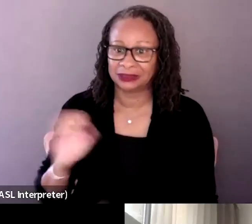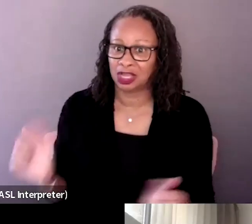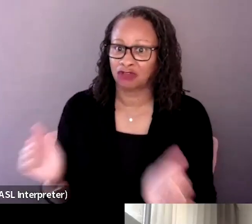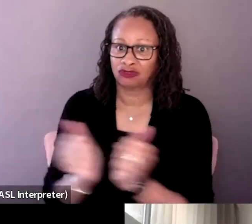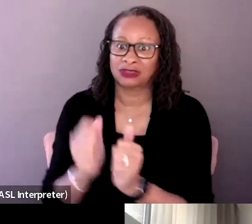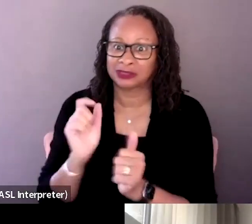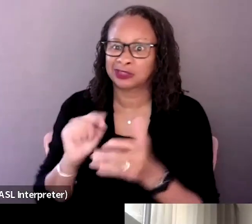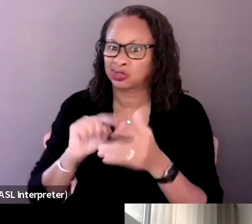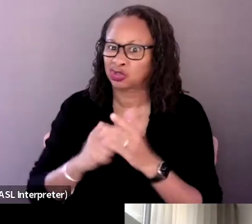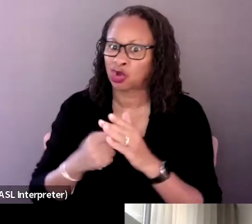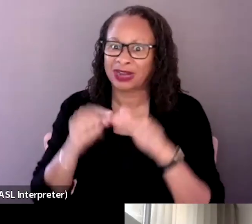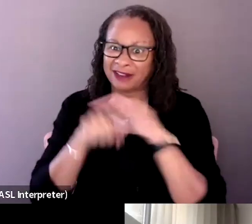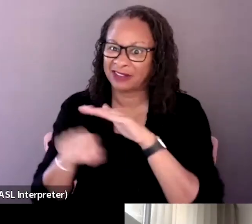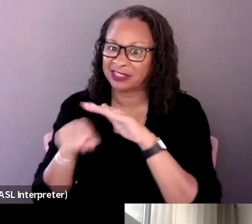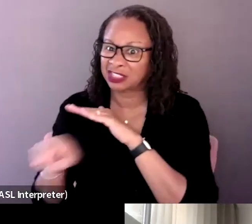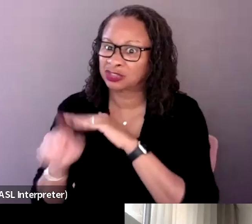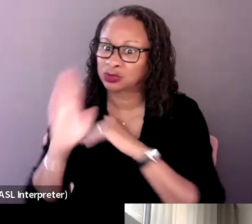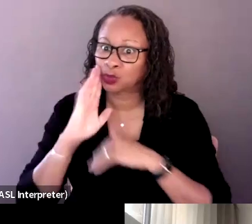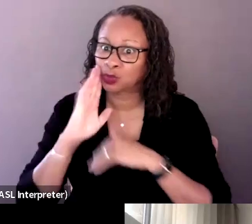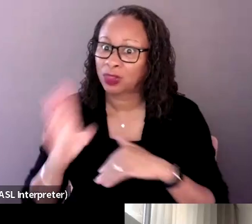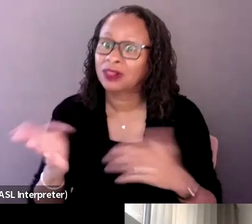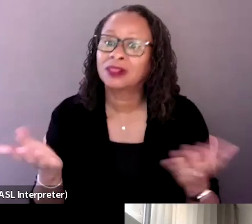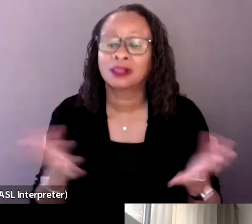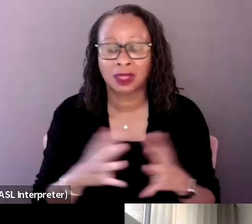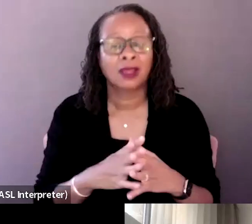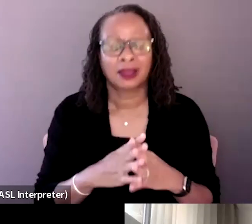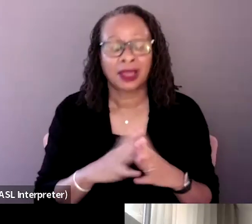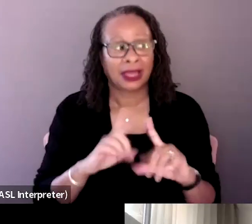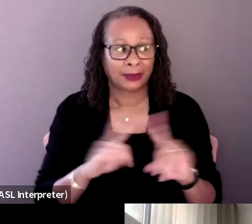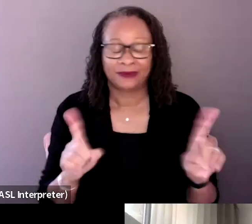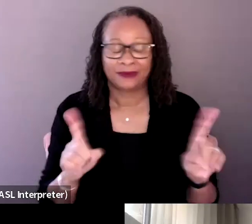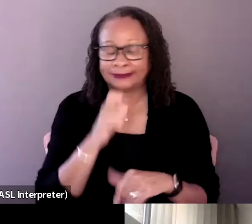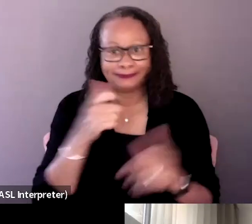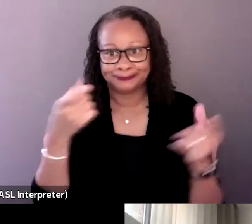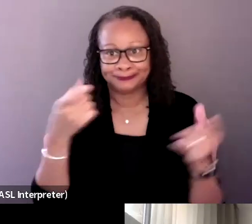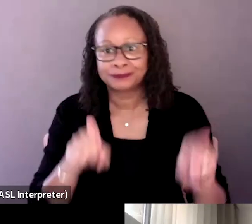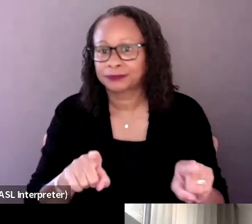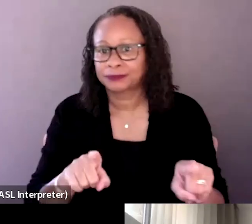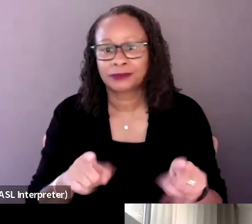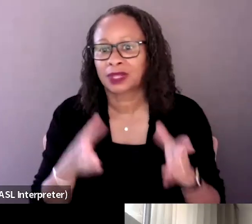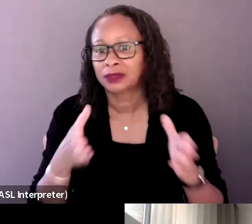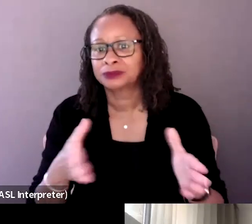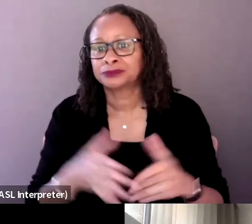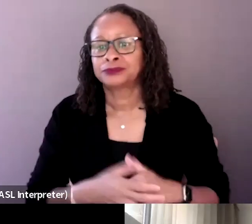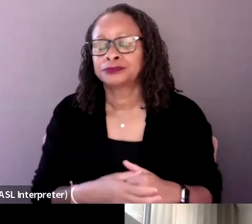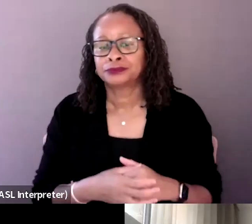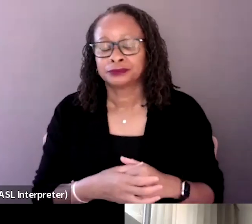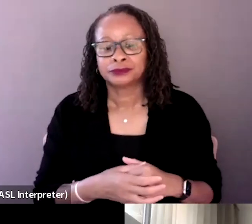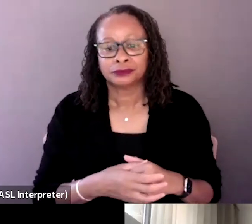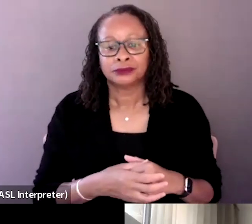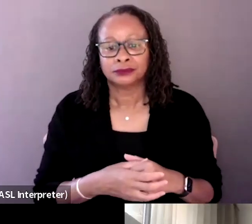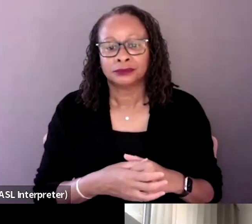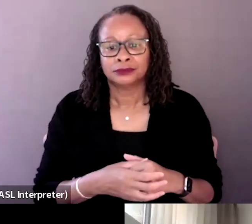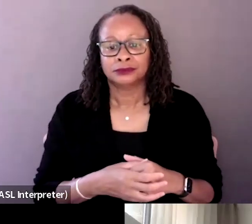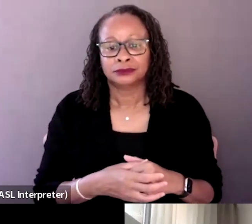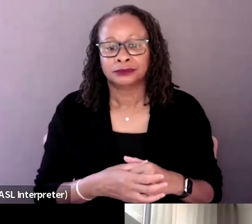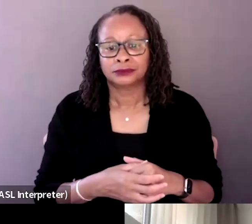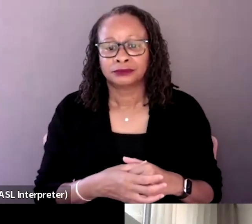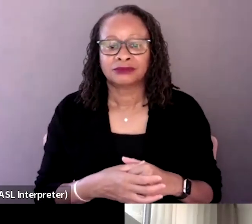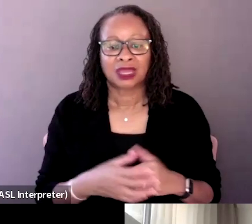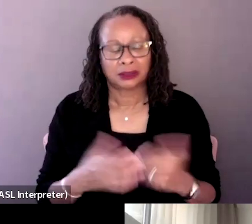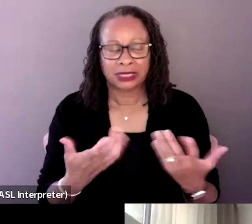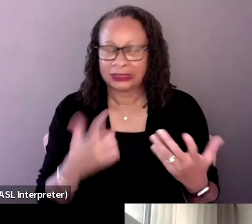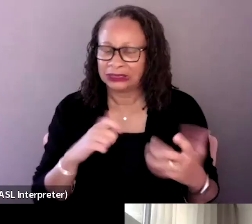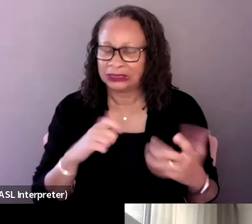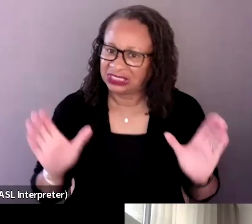start investigation. But it wasn't the case. So I have to push. I have